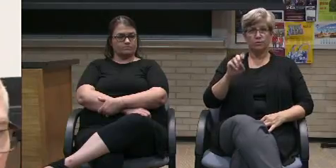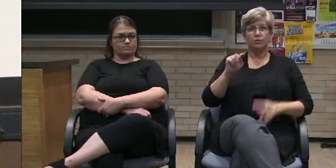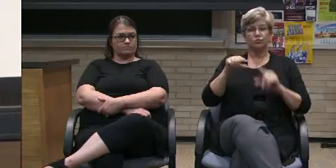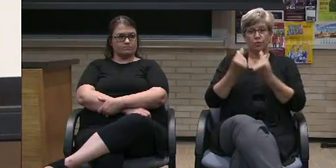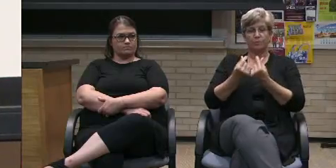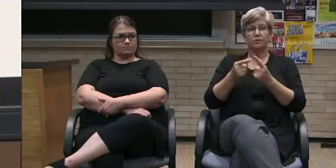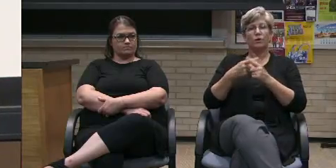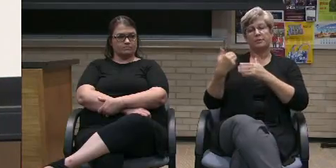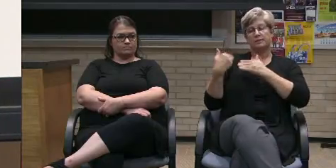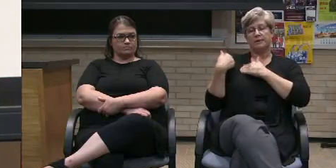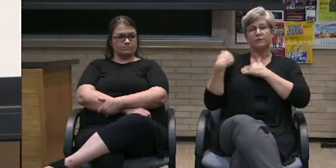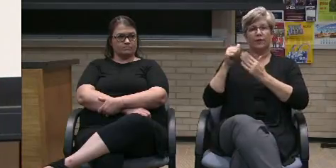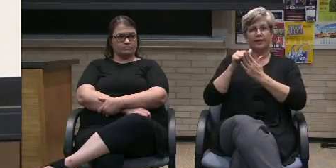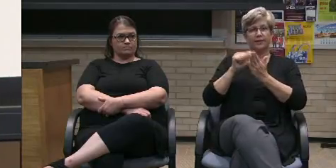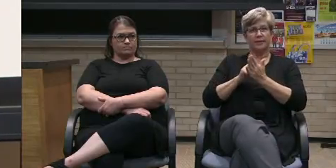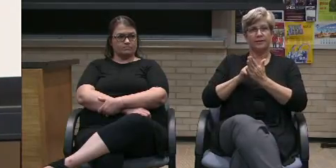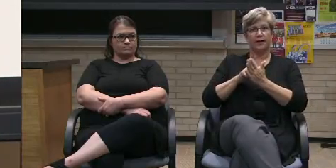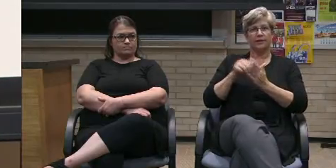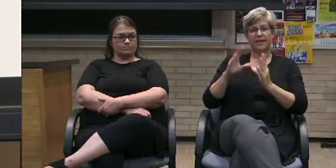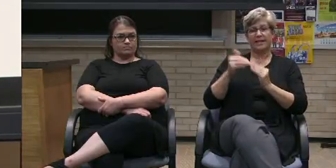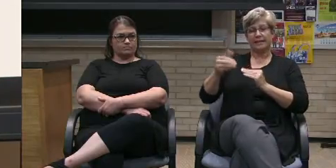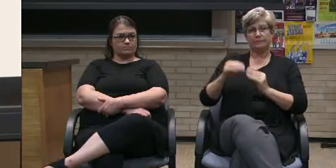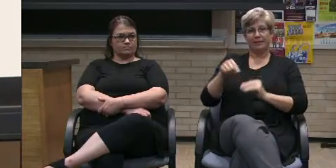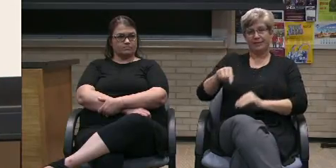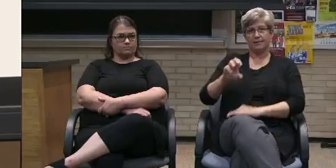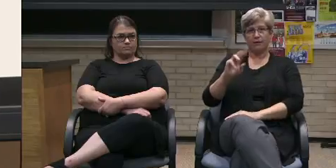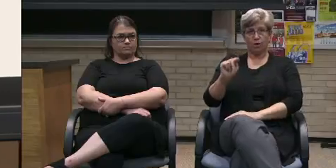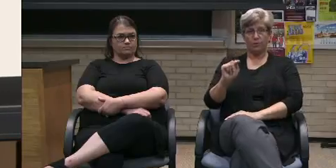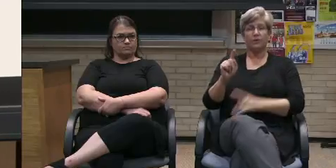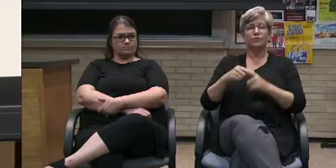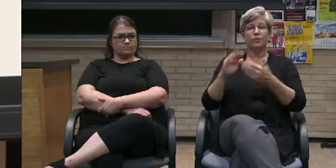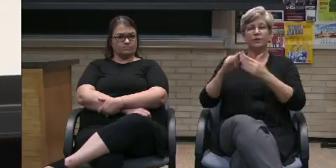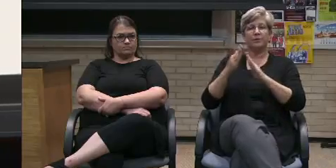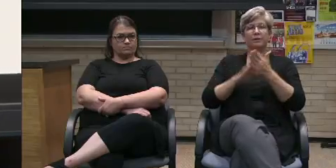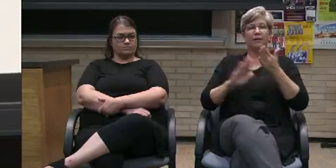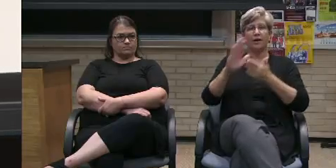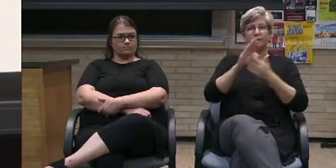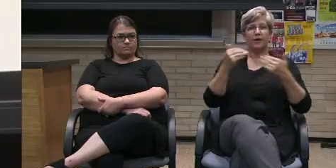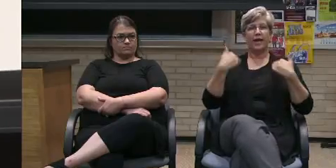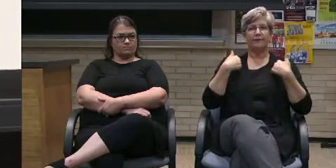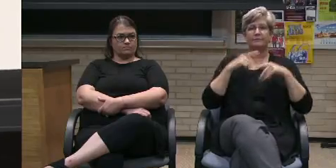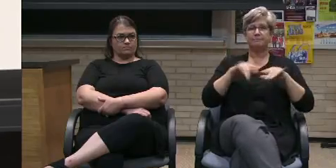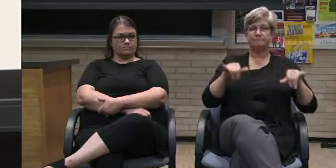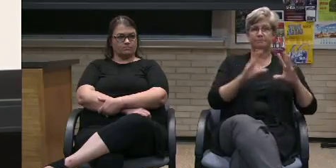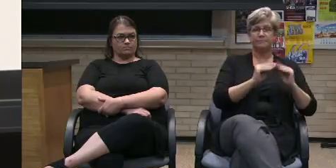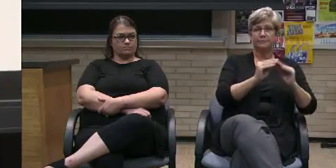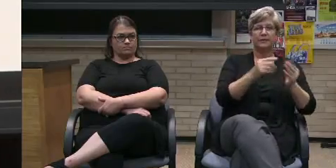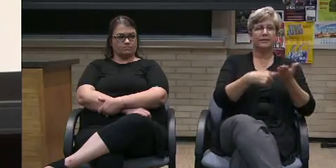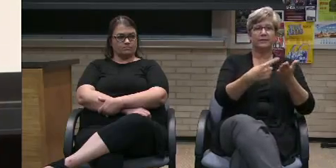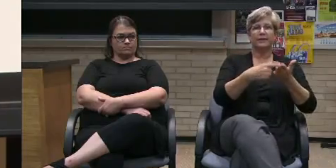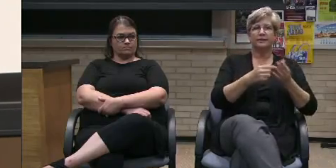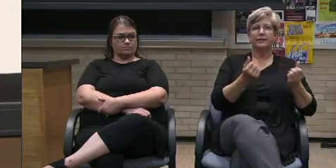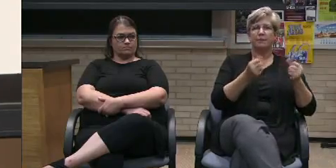have our October meeting coming up, and the community colleges are having a concurrent session on multiple measures in